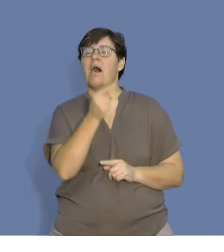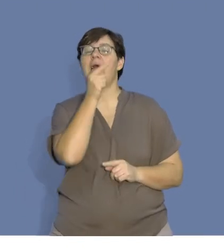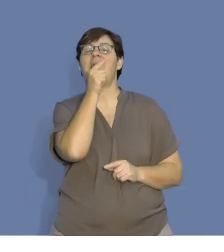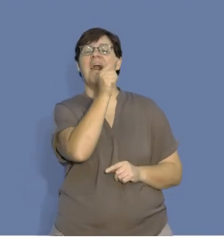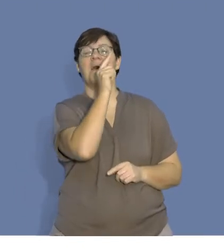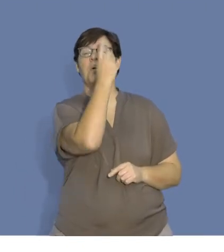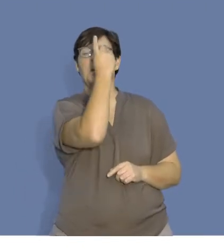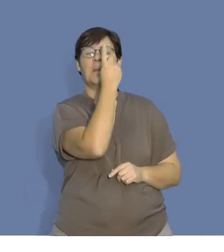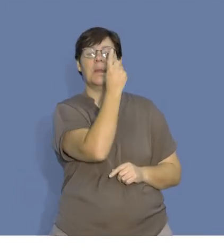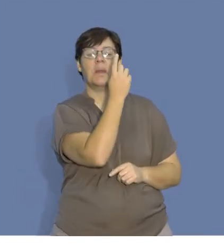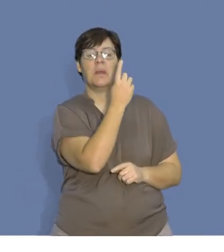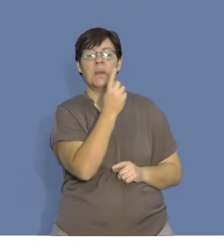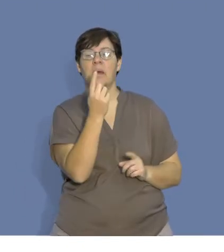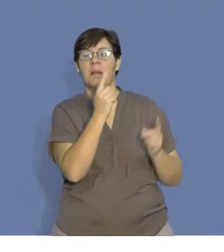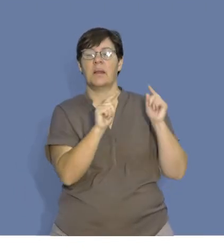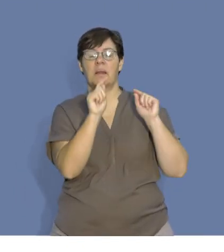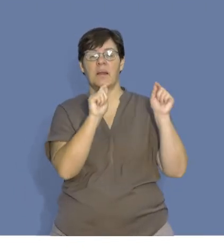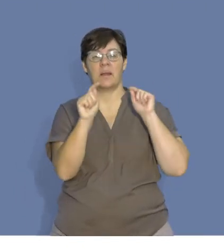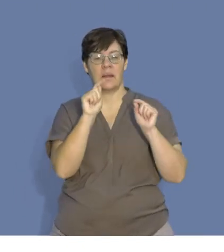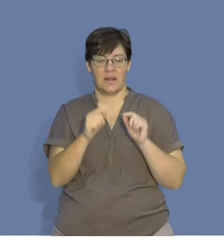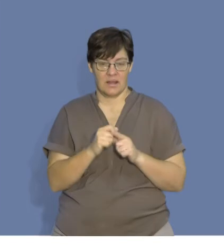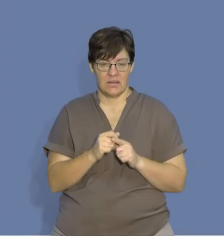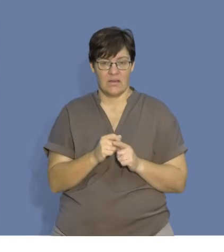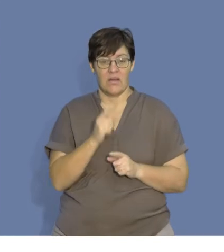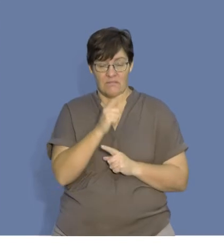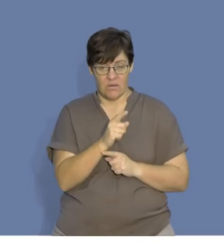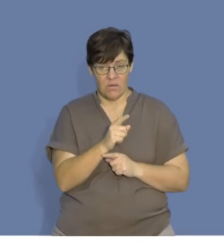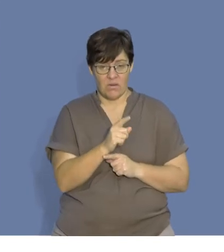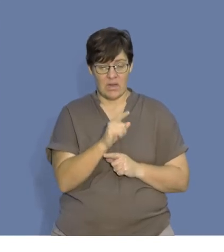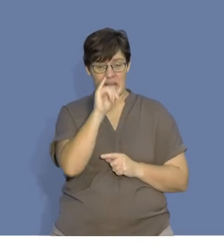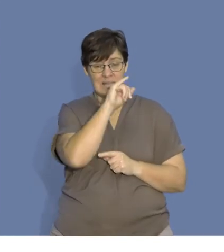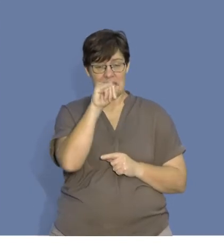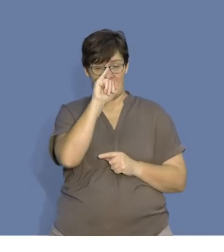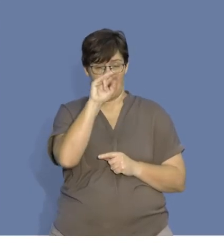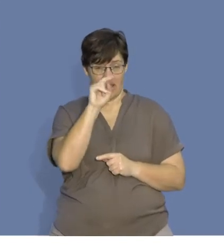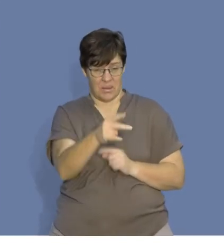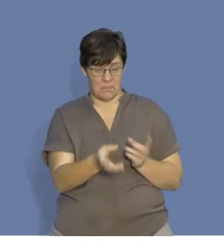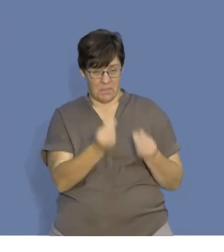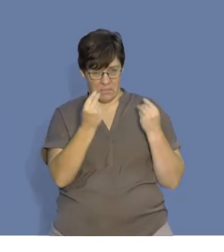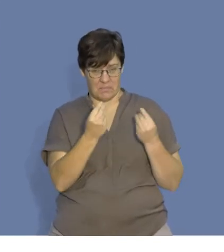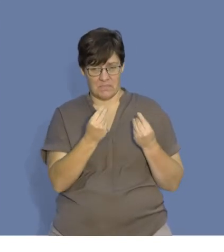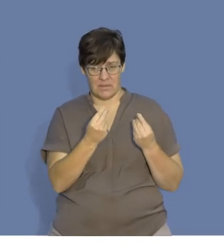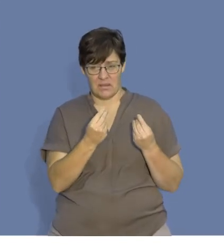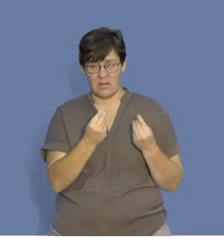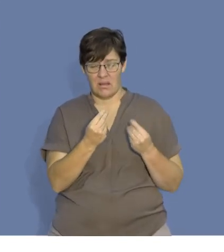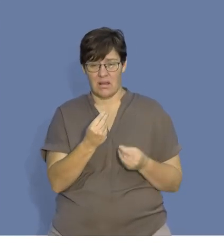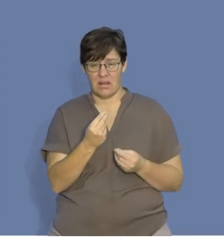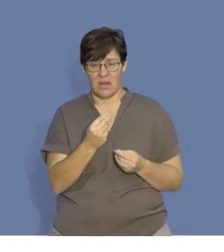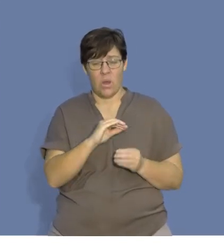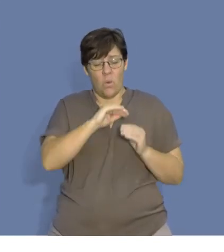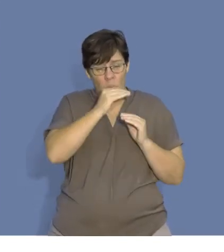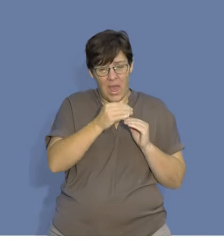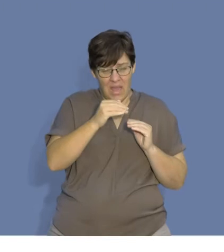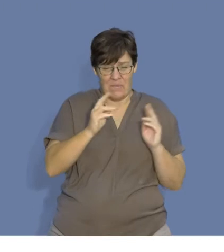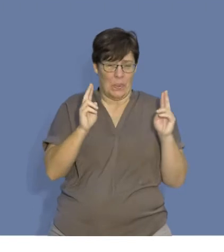that. So to get current out of zinc, we need a very, very small wave. In other